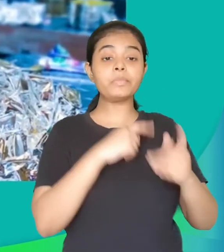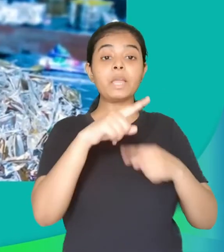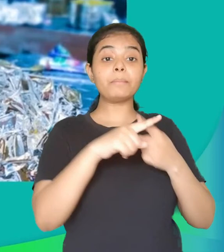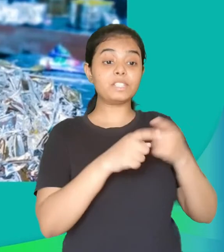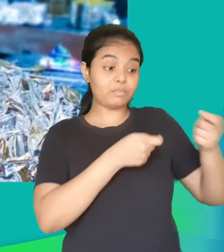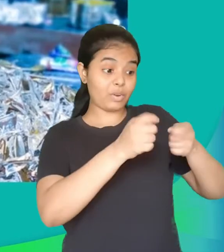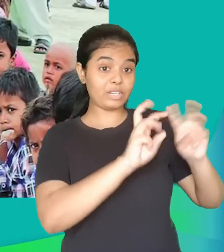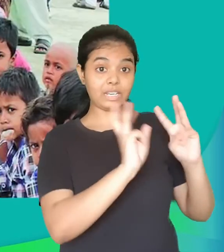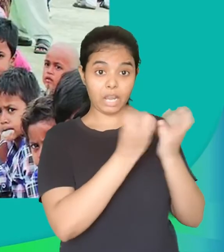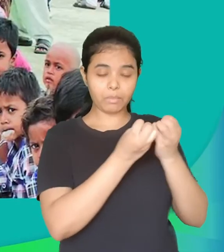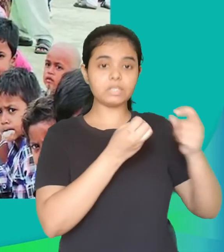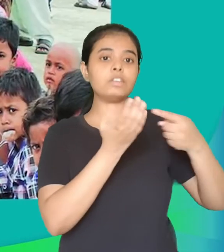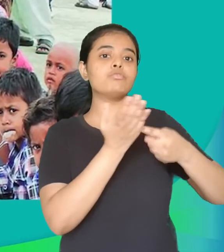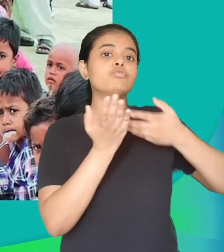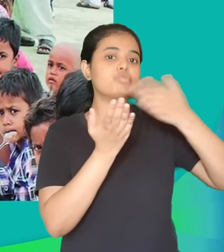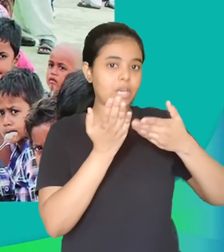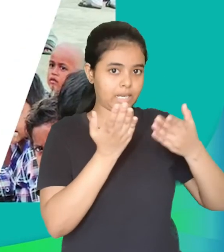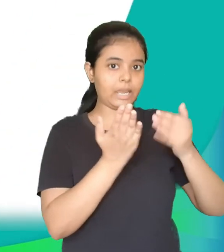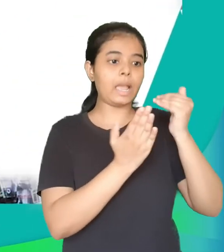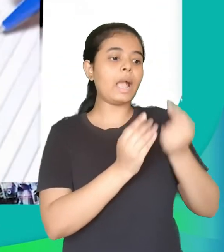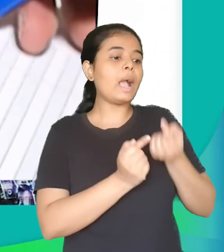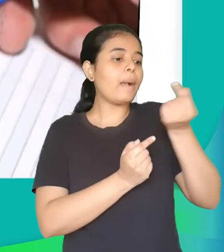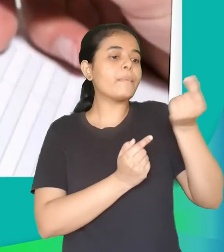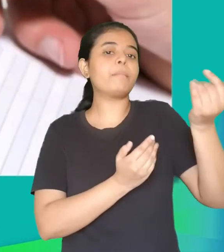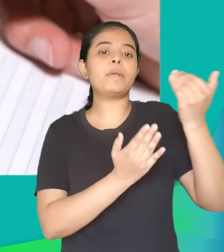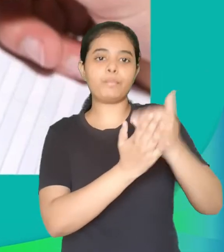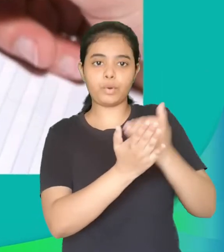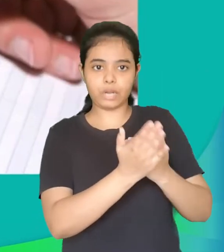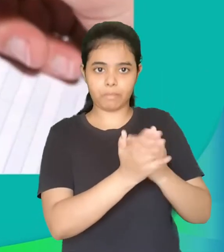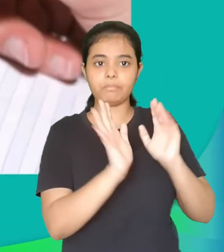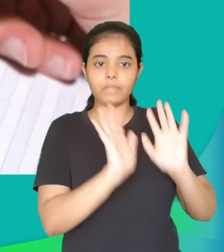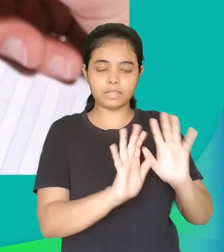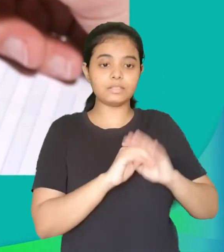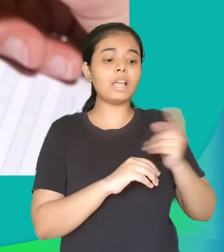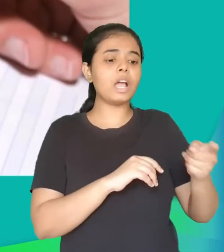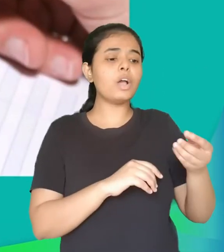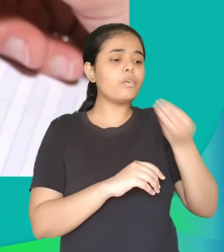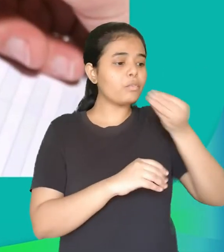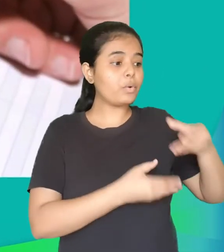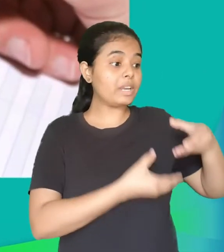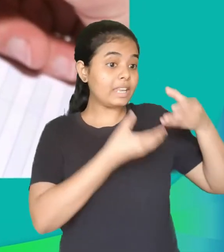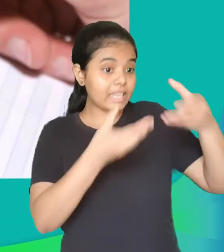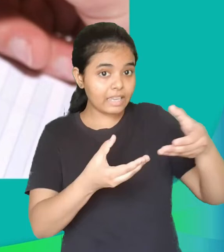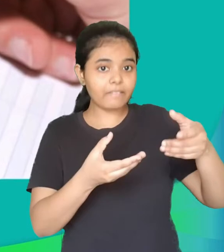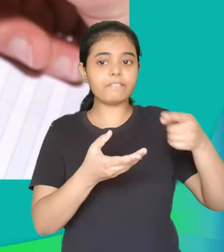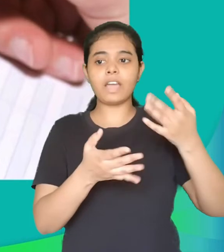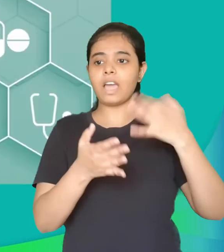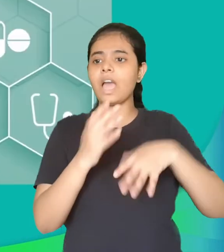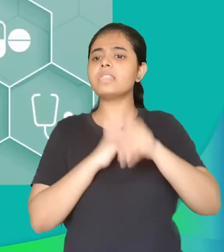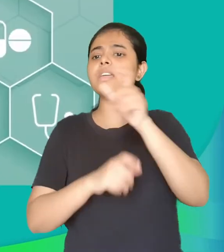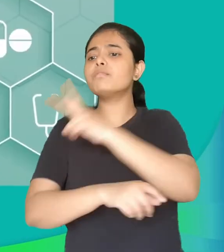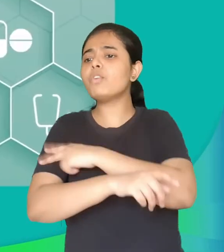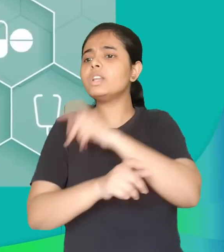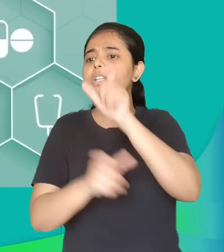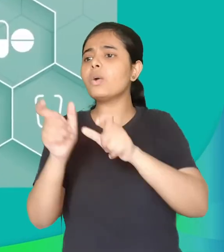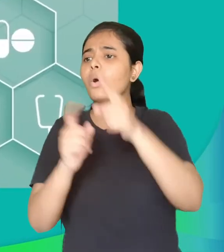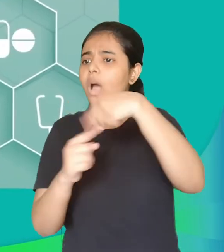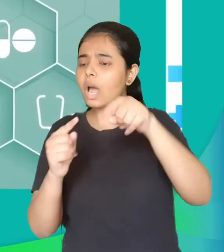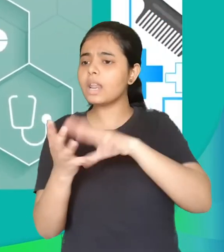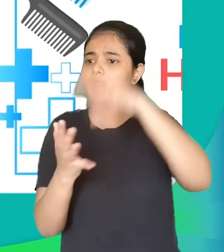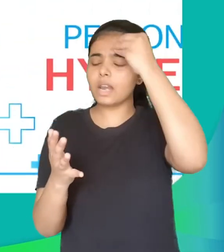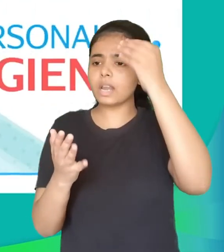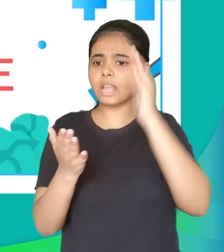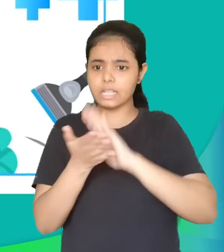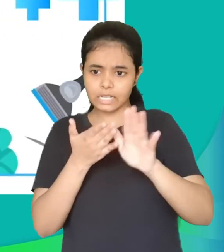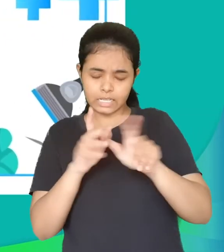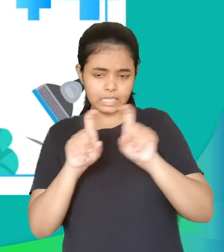distribution organizations and food donors. Monitoring Committee may also conduct training programs in